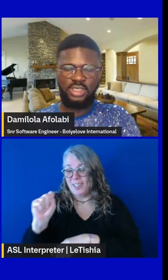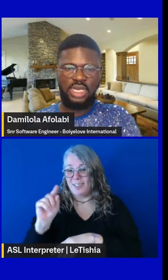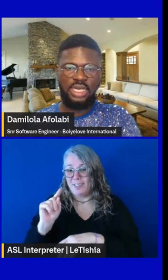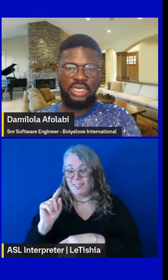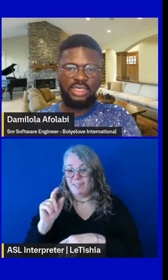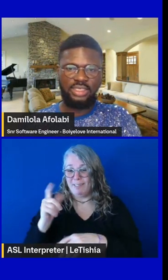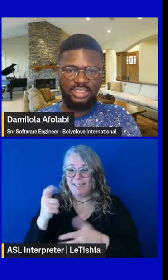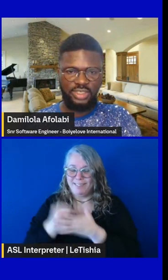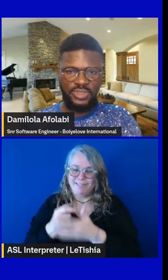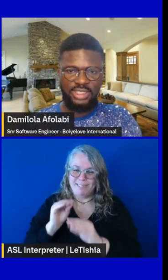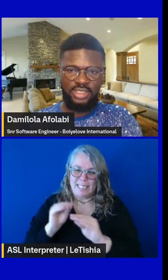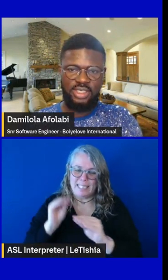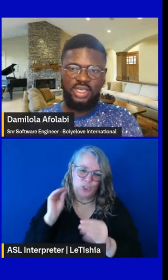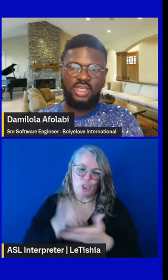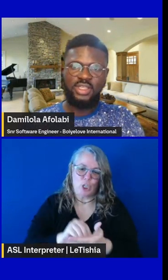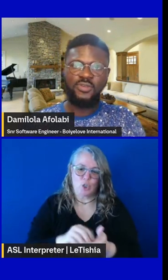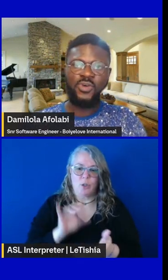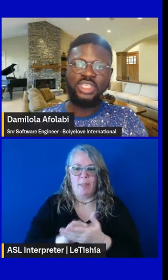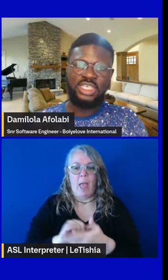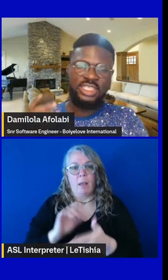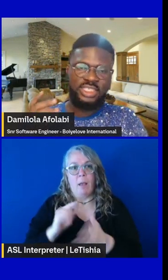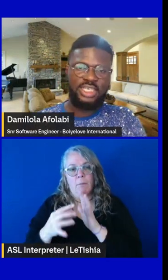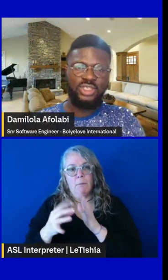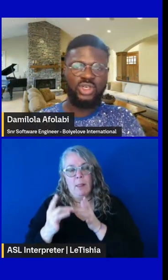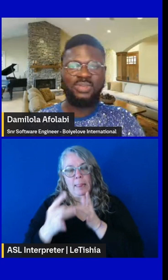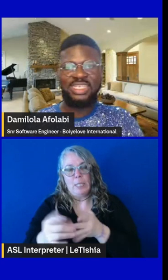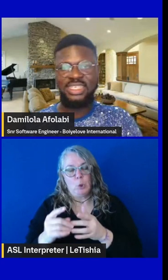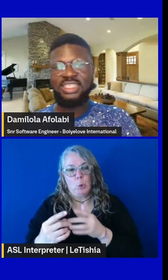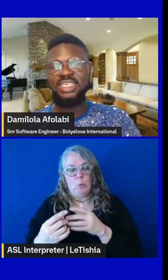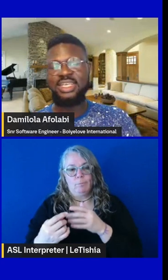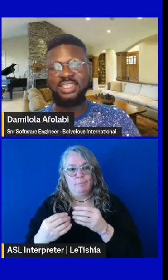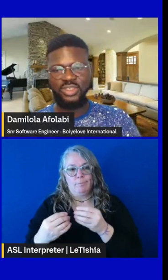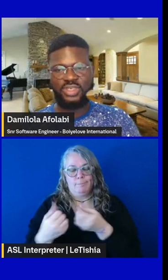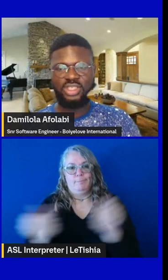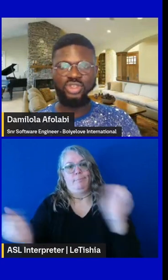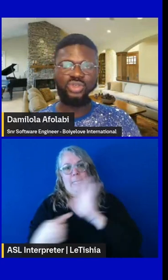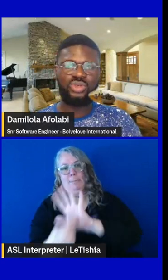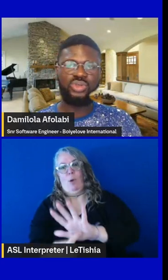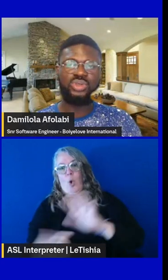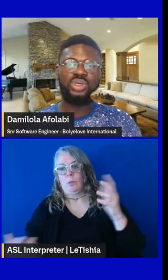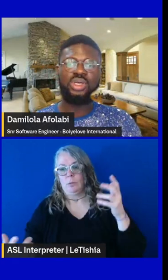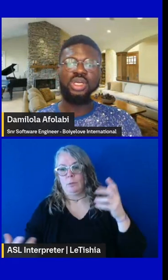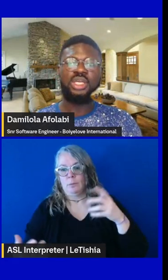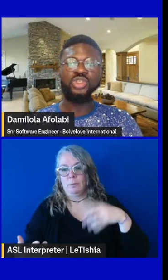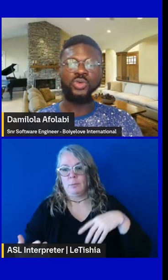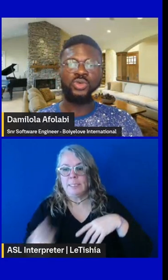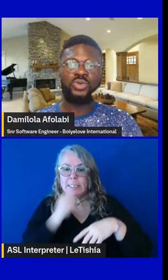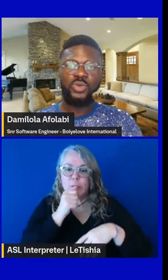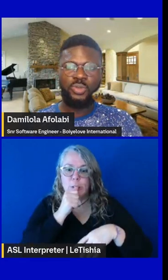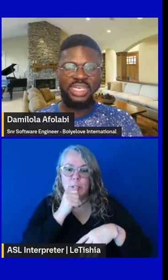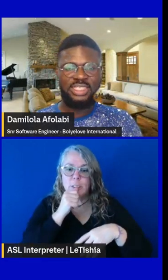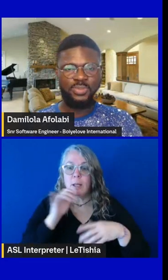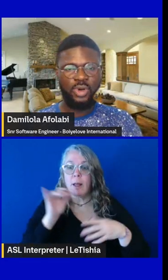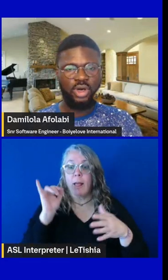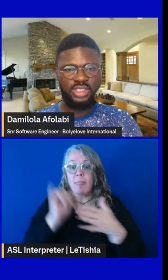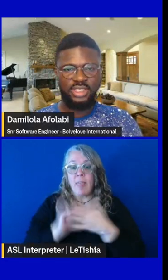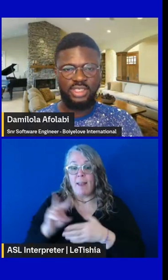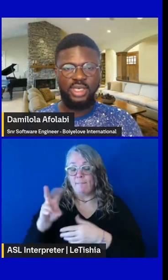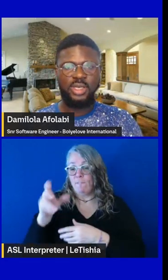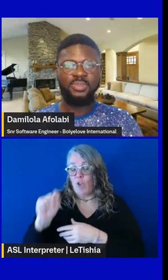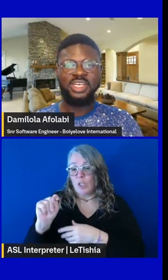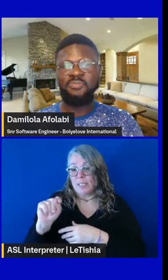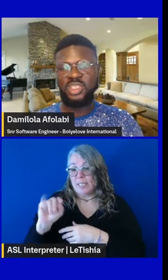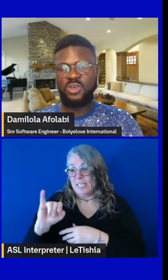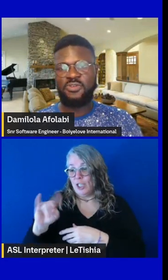exposed secrets. The Vault agent injector automatically injects secrets into Kubernetes